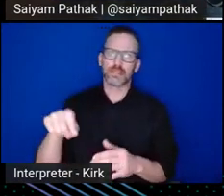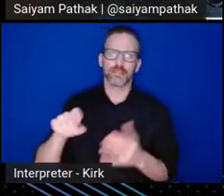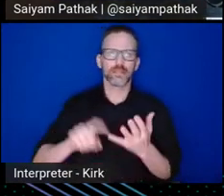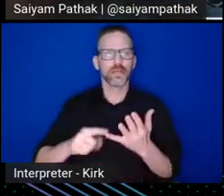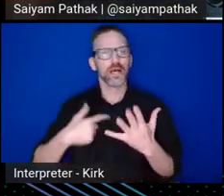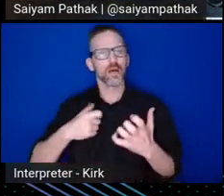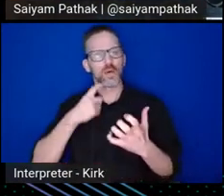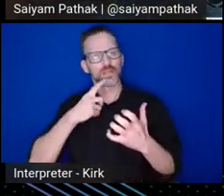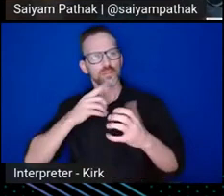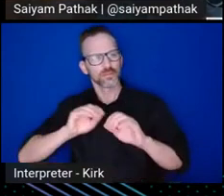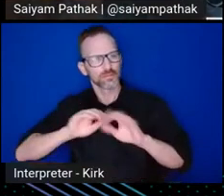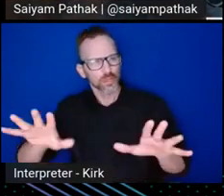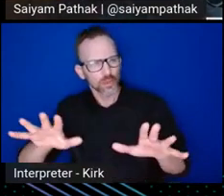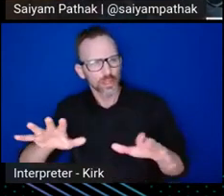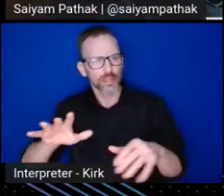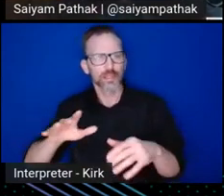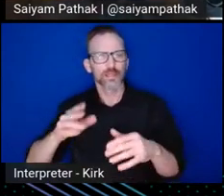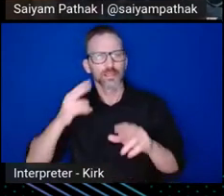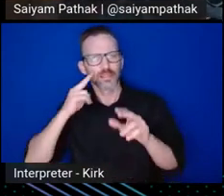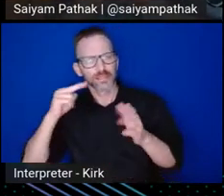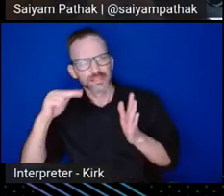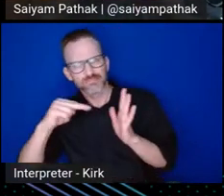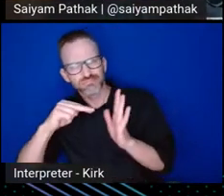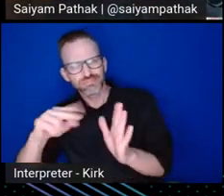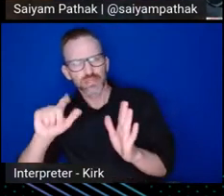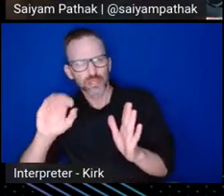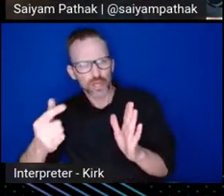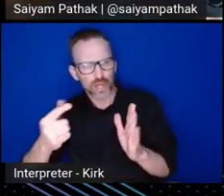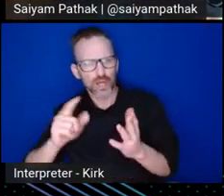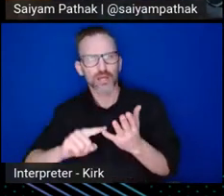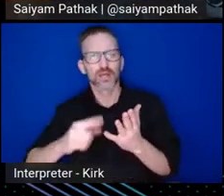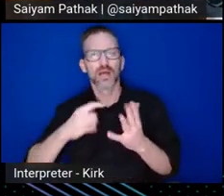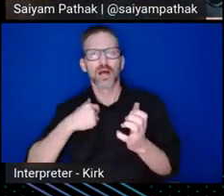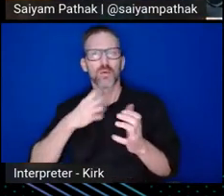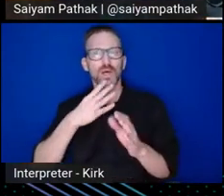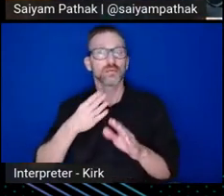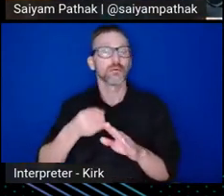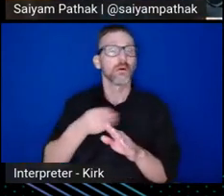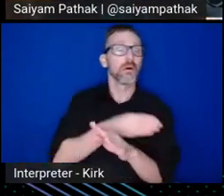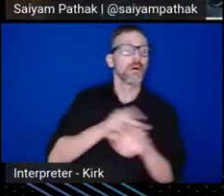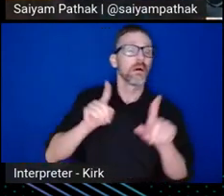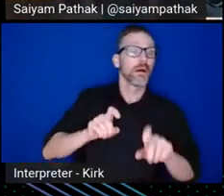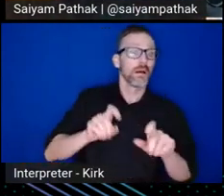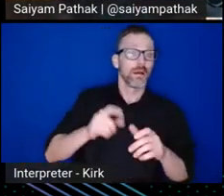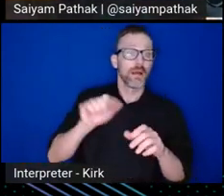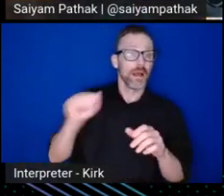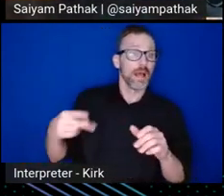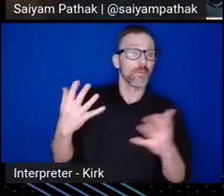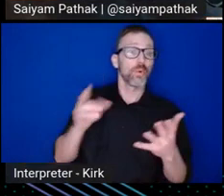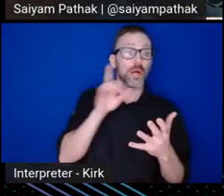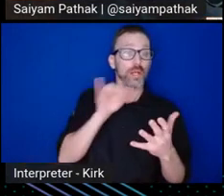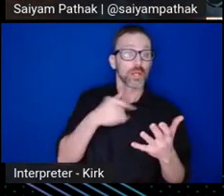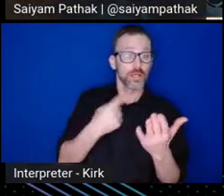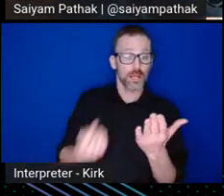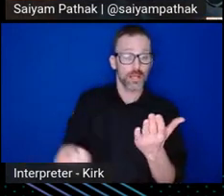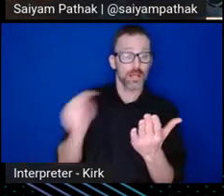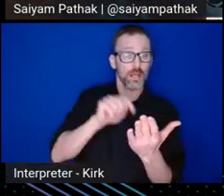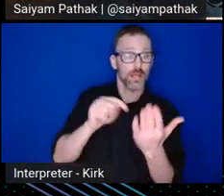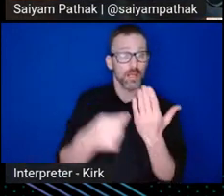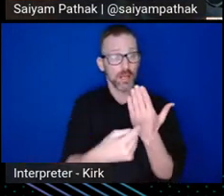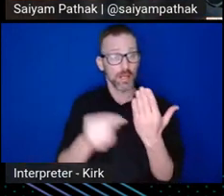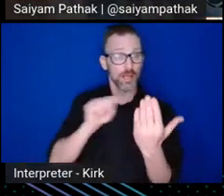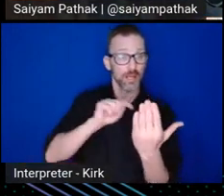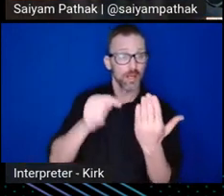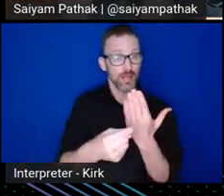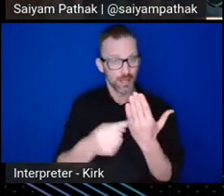see the logs of the application, you want to exec into your application, you want to preview your application, how it looks like. So that is what Waypoint is giving you.